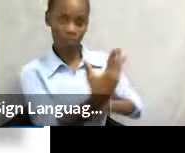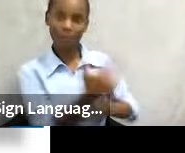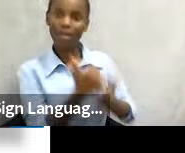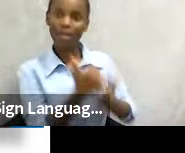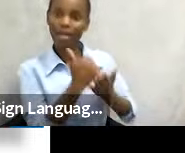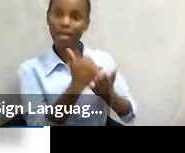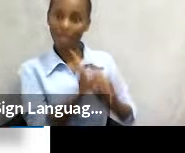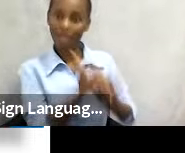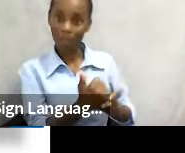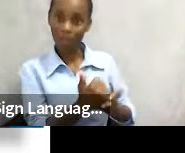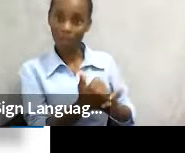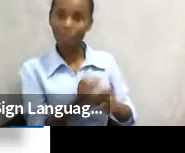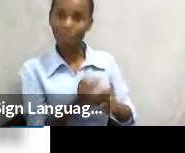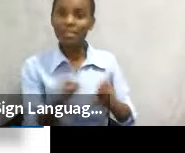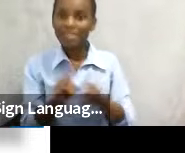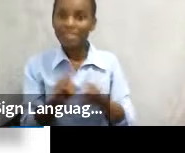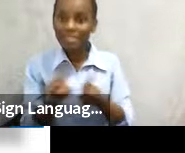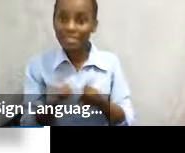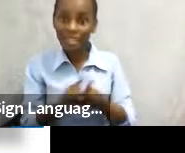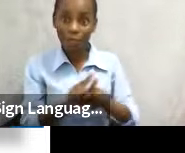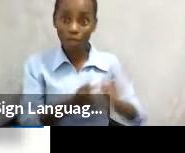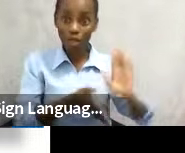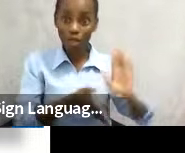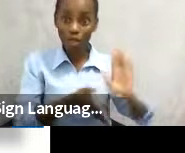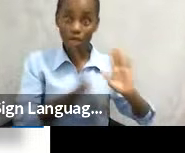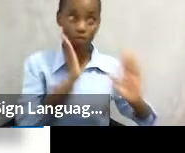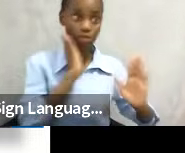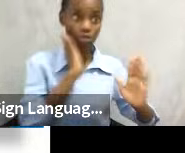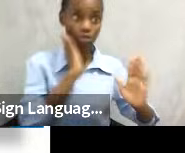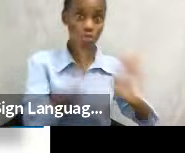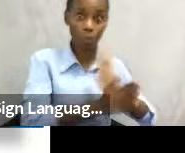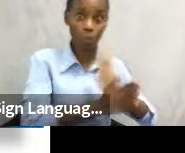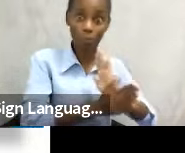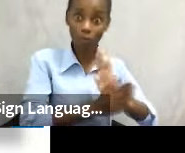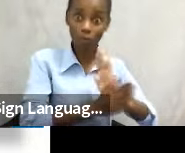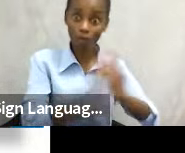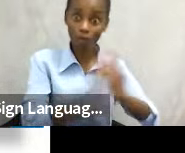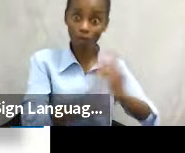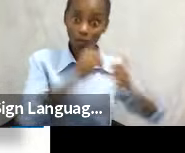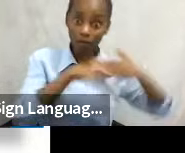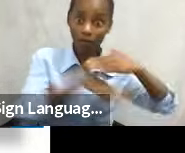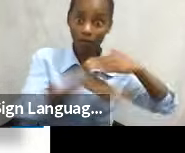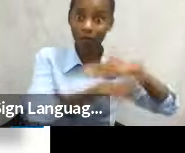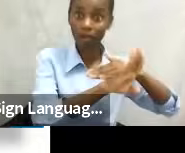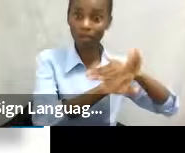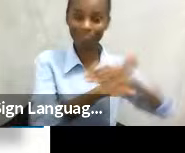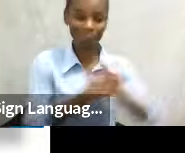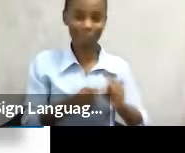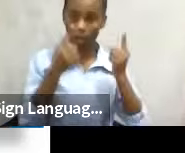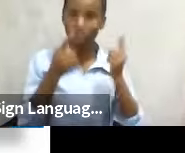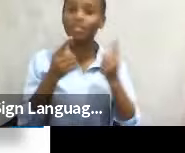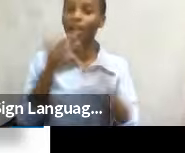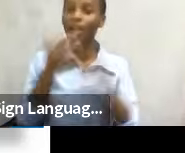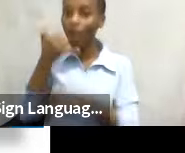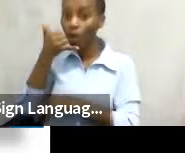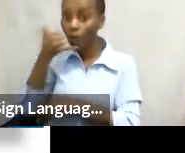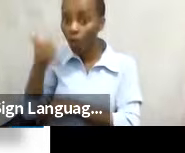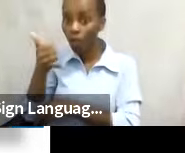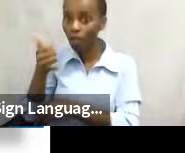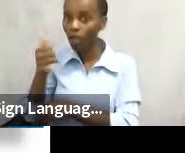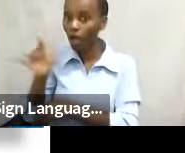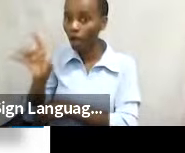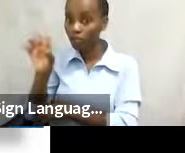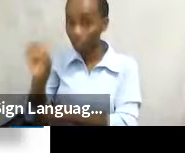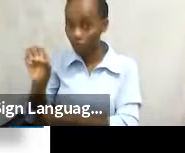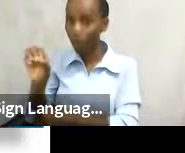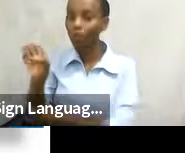can be compliant with your tax obligations via our kiosks at our branches. In closing,